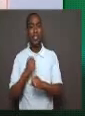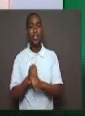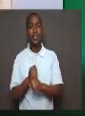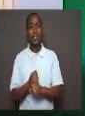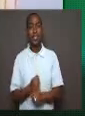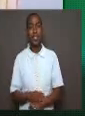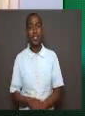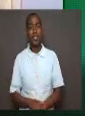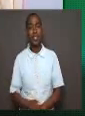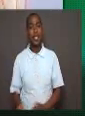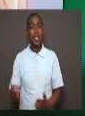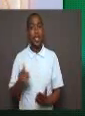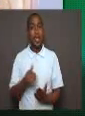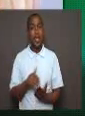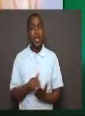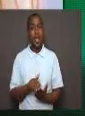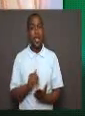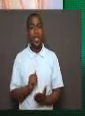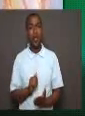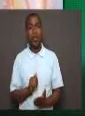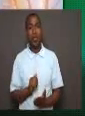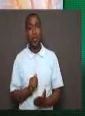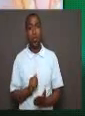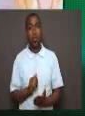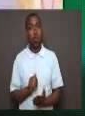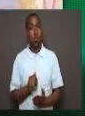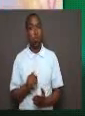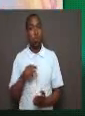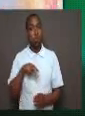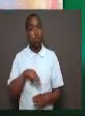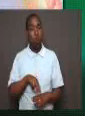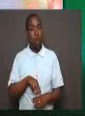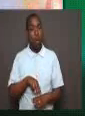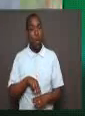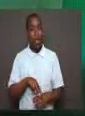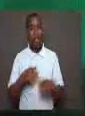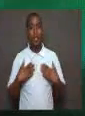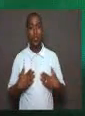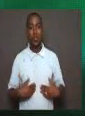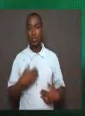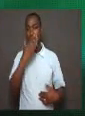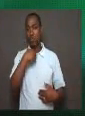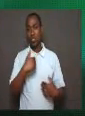in maintaining a relatively constant body temperature.